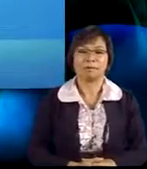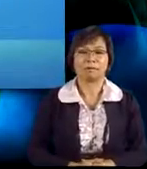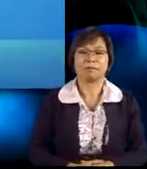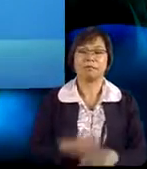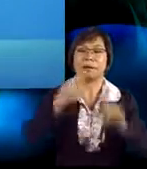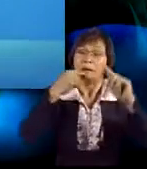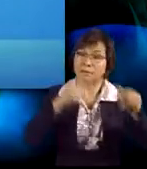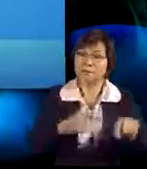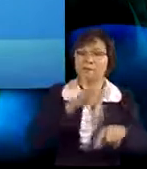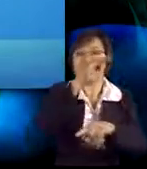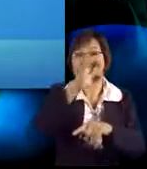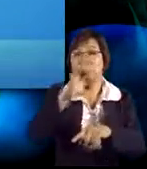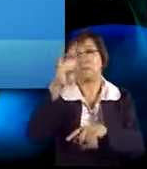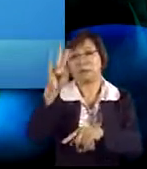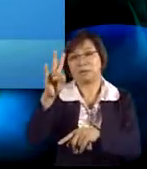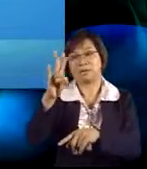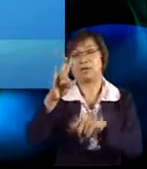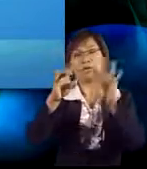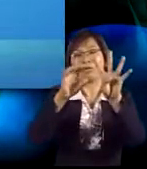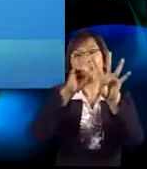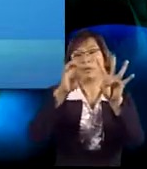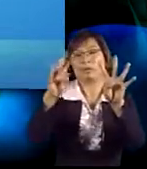The answer is 407 meter cube.